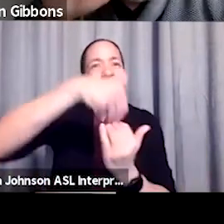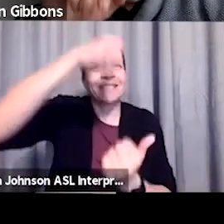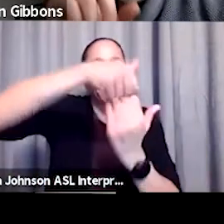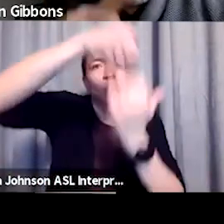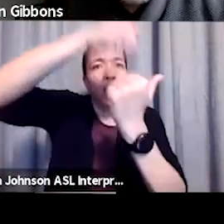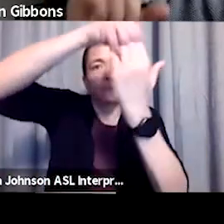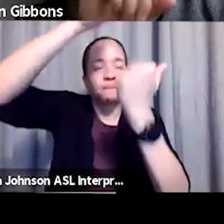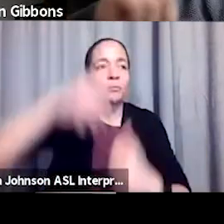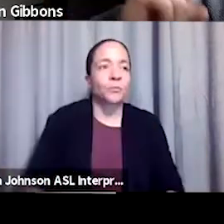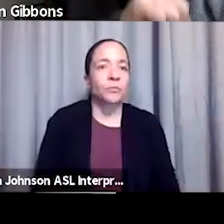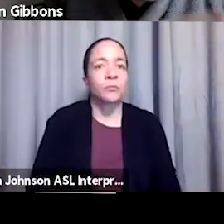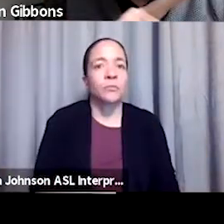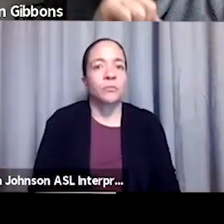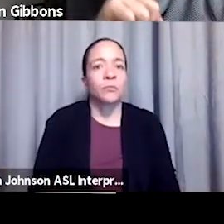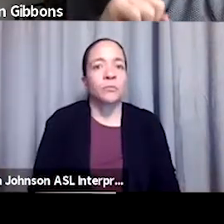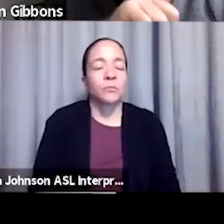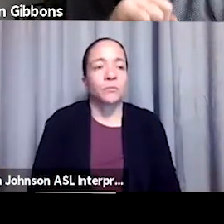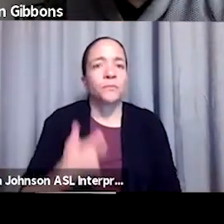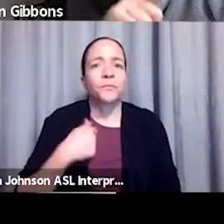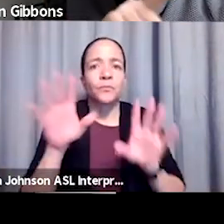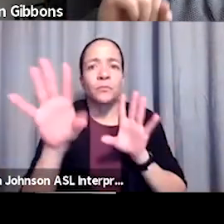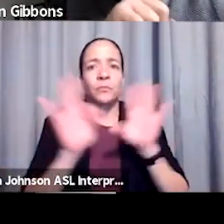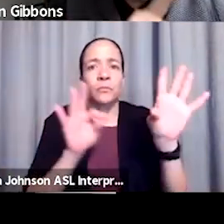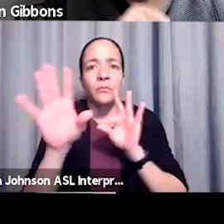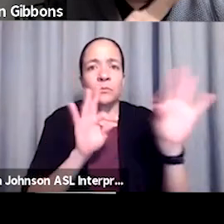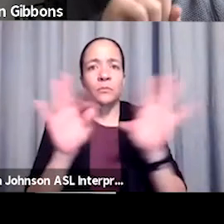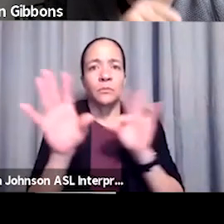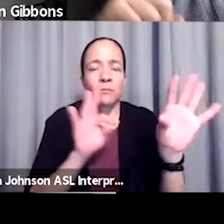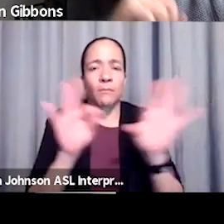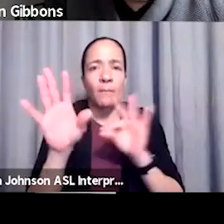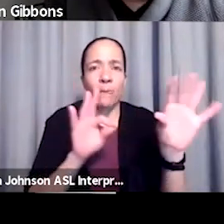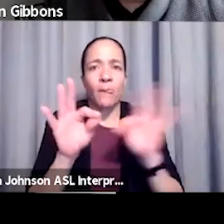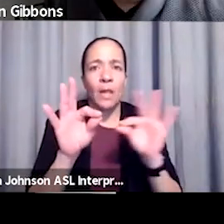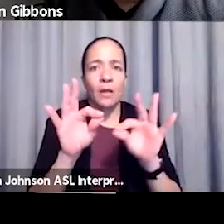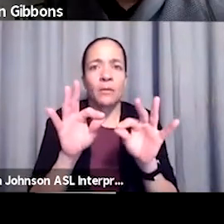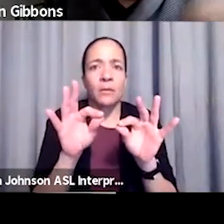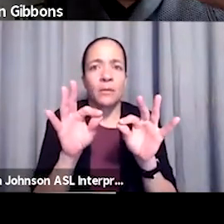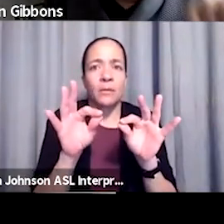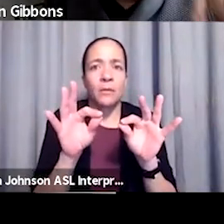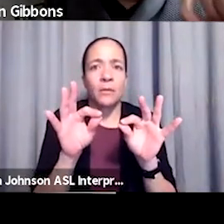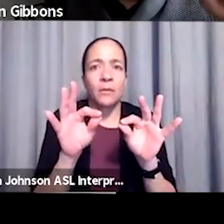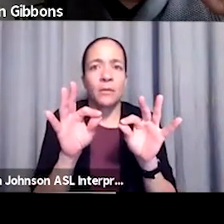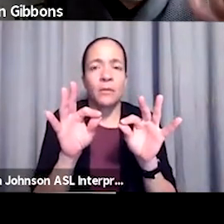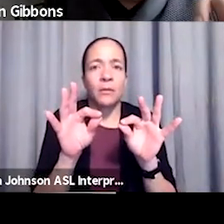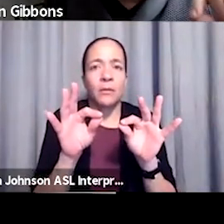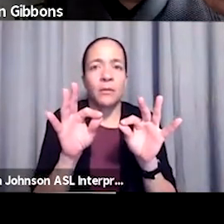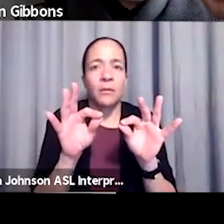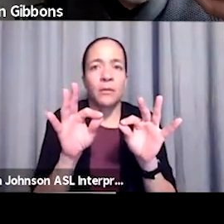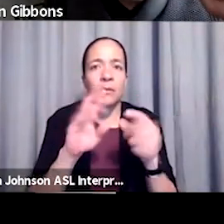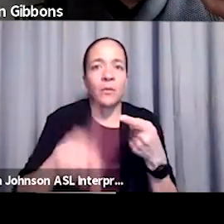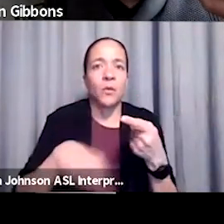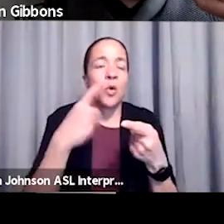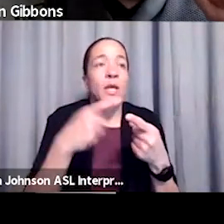to go to Lori's, then Manal's, and gang. I'm picking the questions that have been voted for the most. So Lori's question is, so when we use values